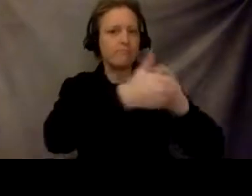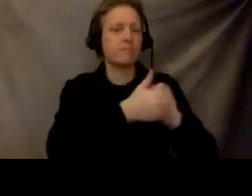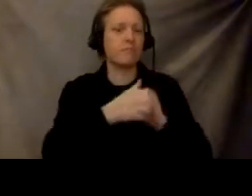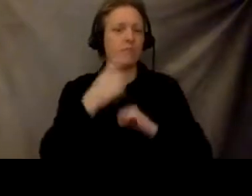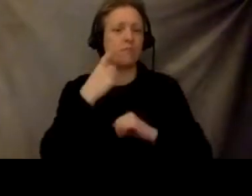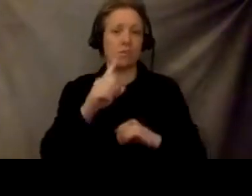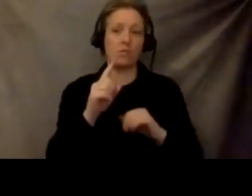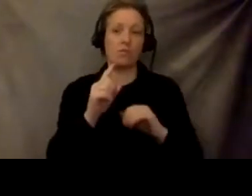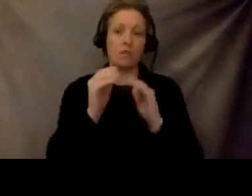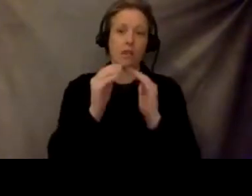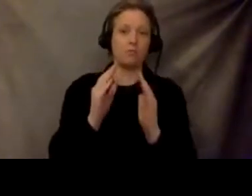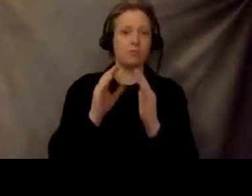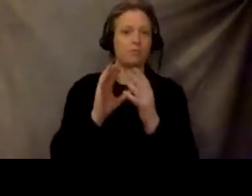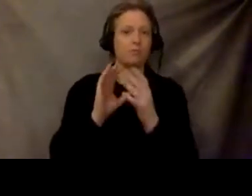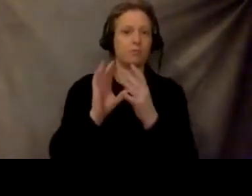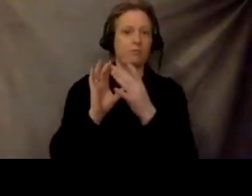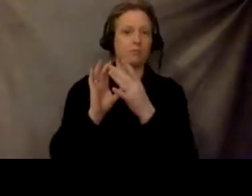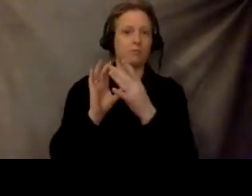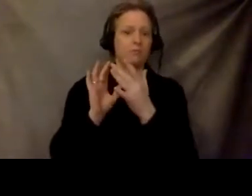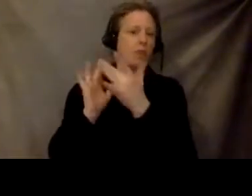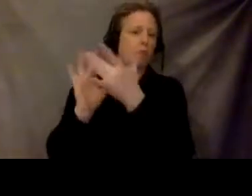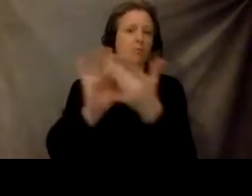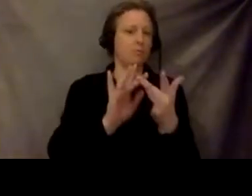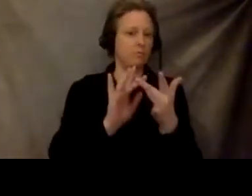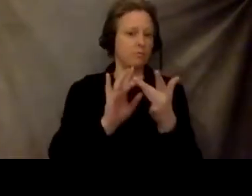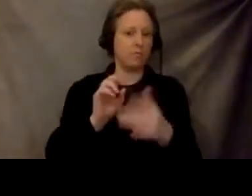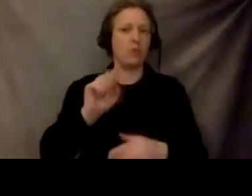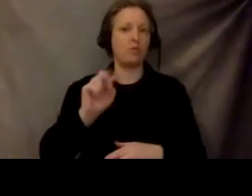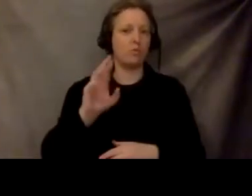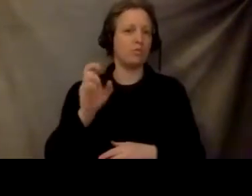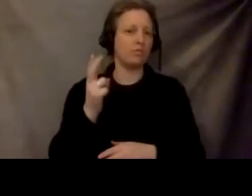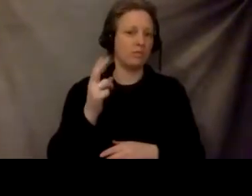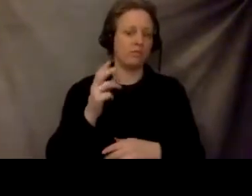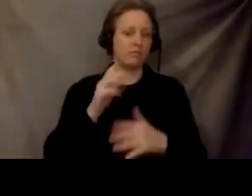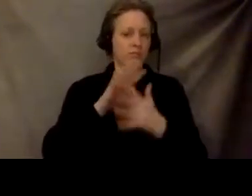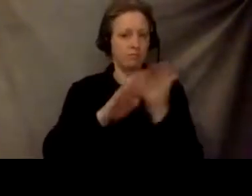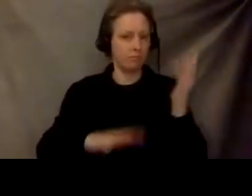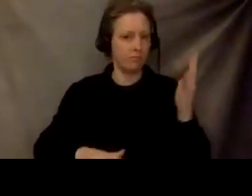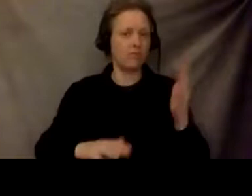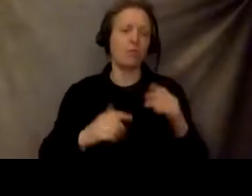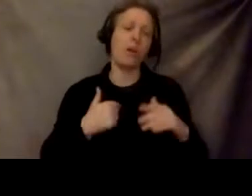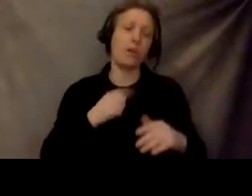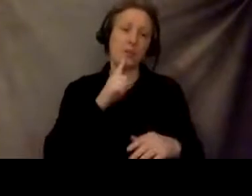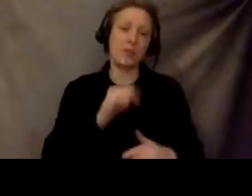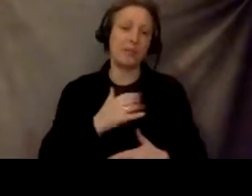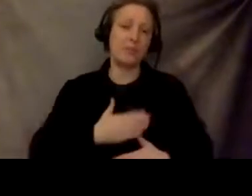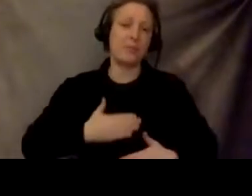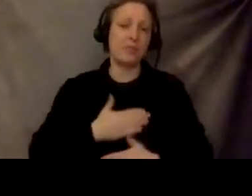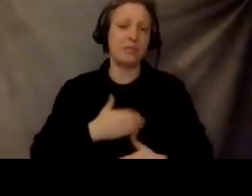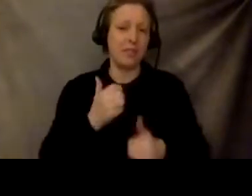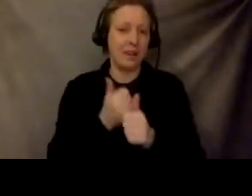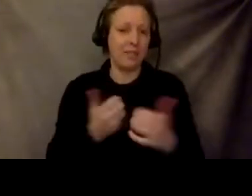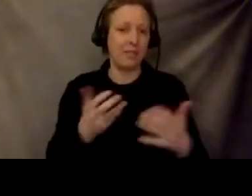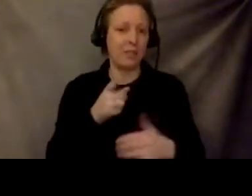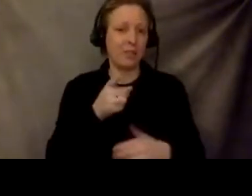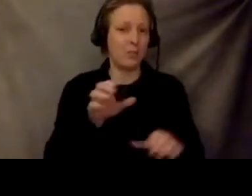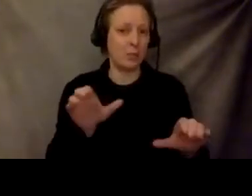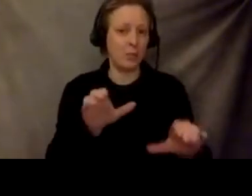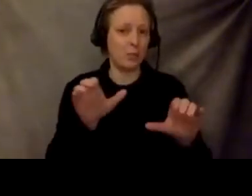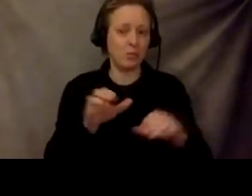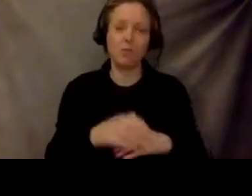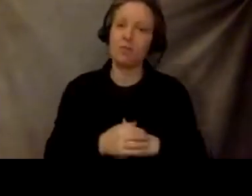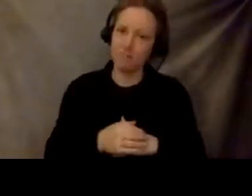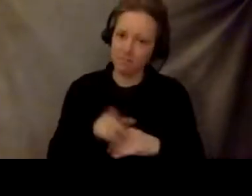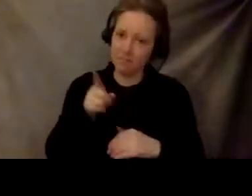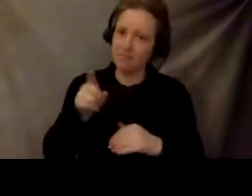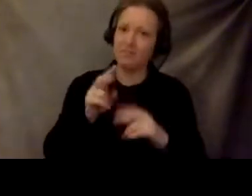to help our whole county. So I do appreciate everything you're doing there. Well, you're very kind. And